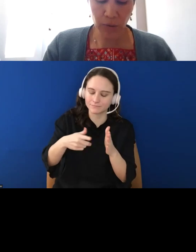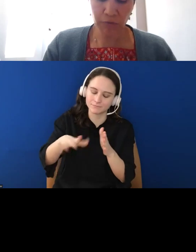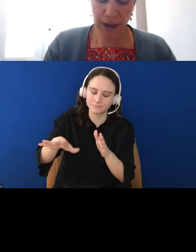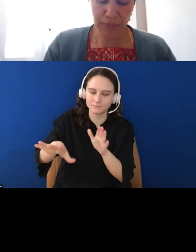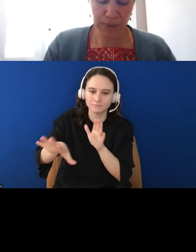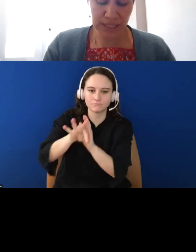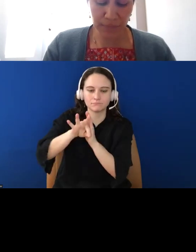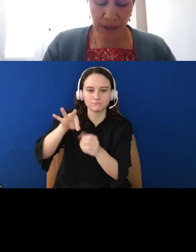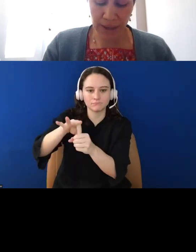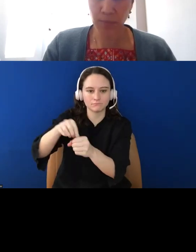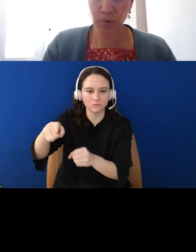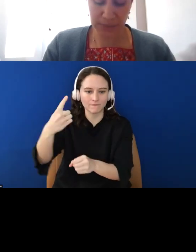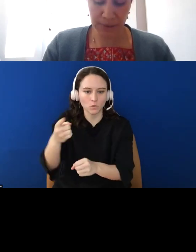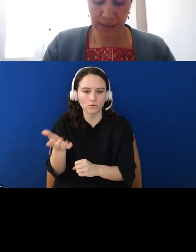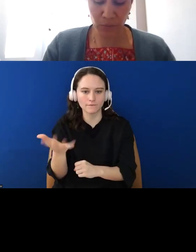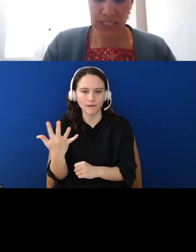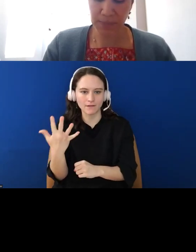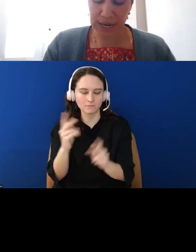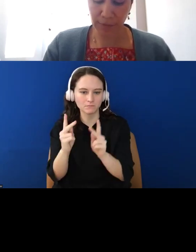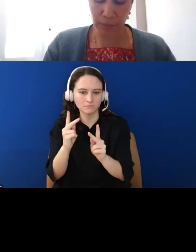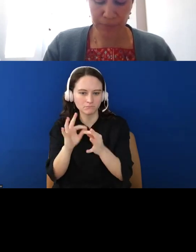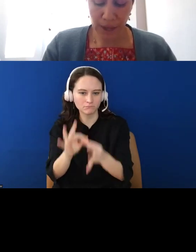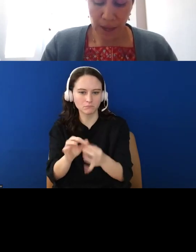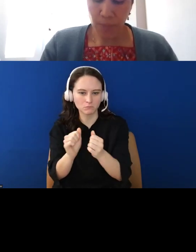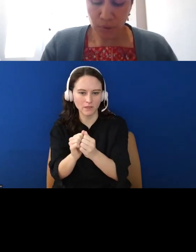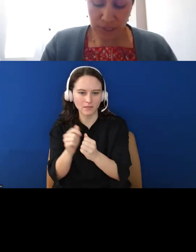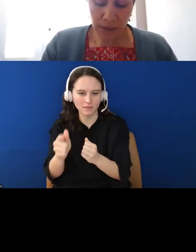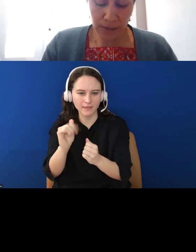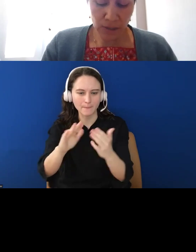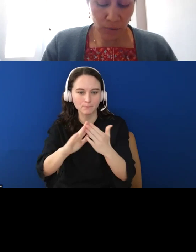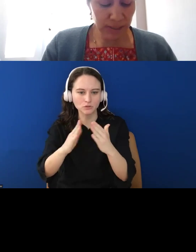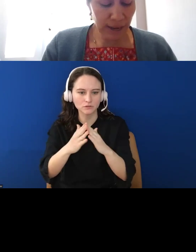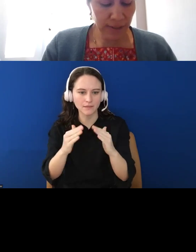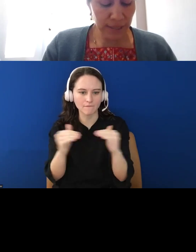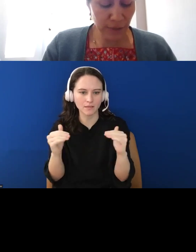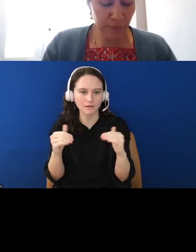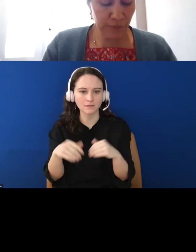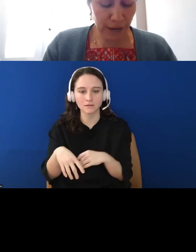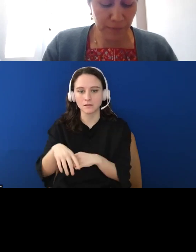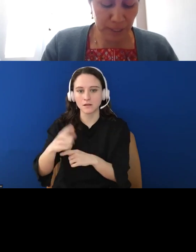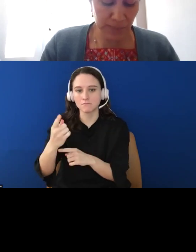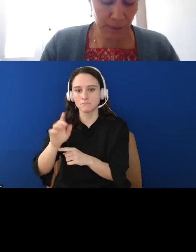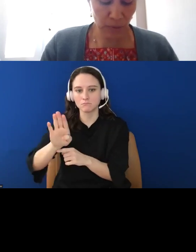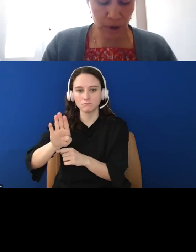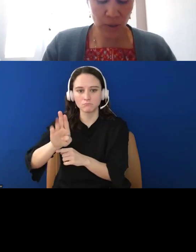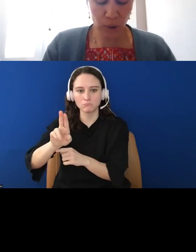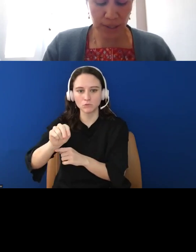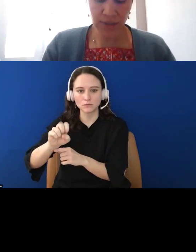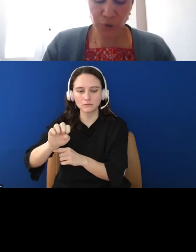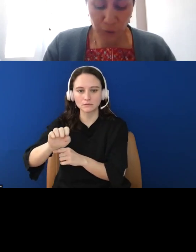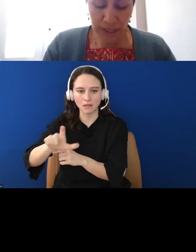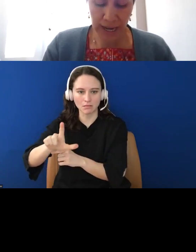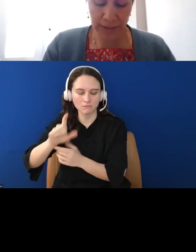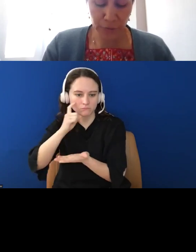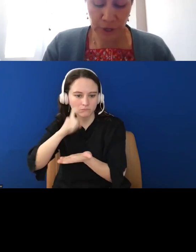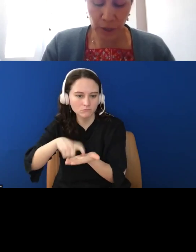the election of 5 principal at the municipal level. Bunzel noted that these 5 principals were the ones